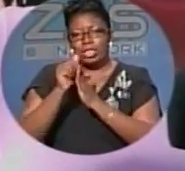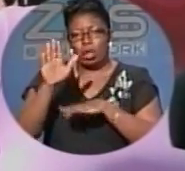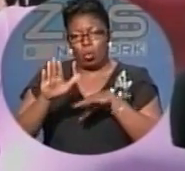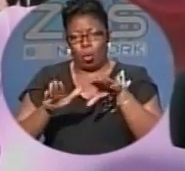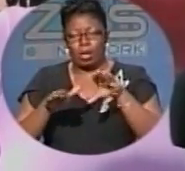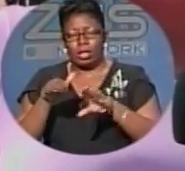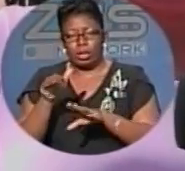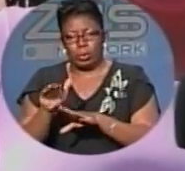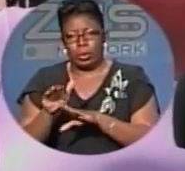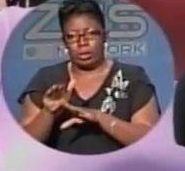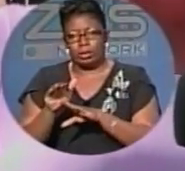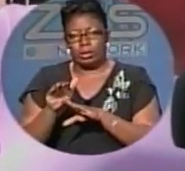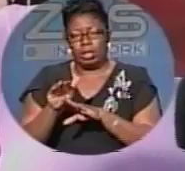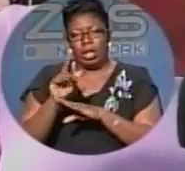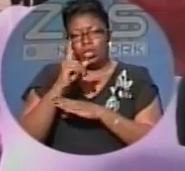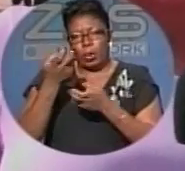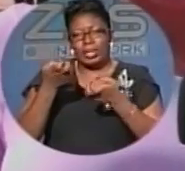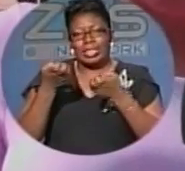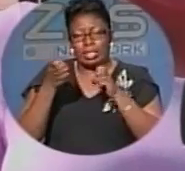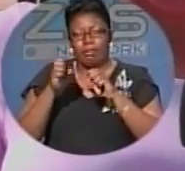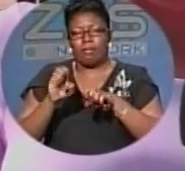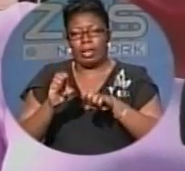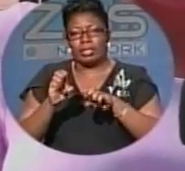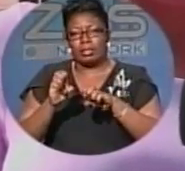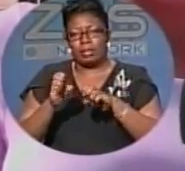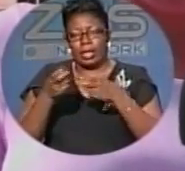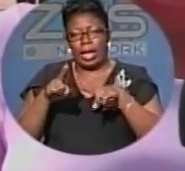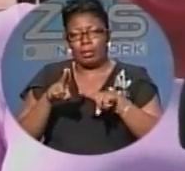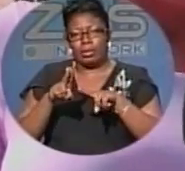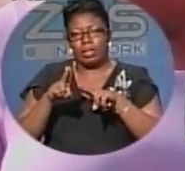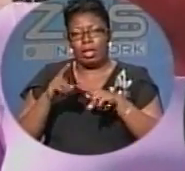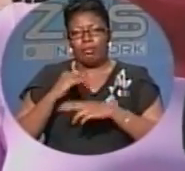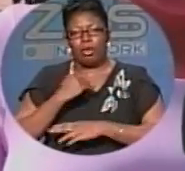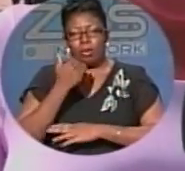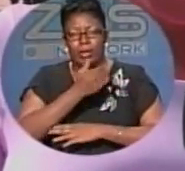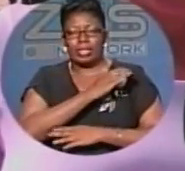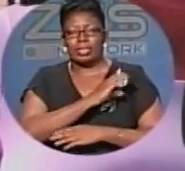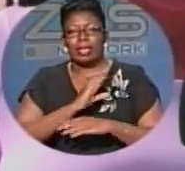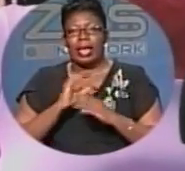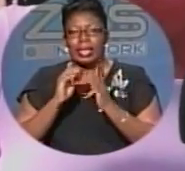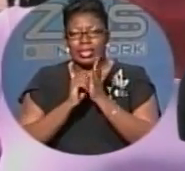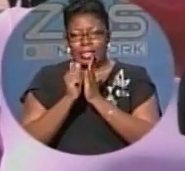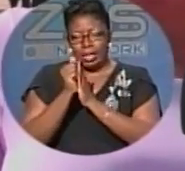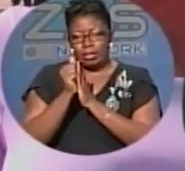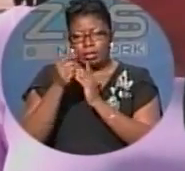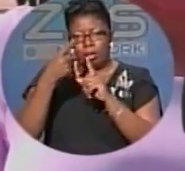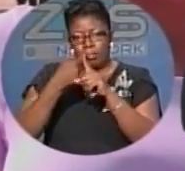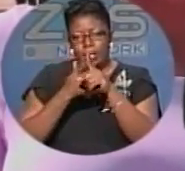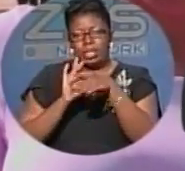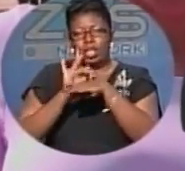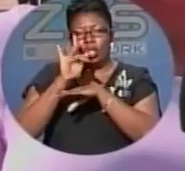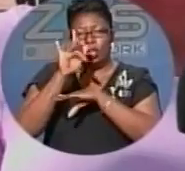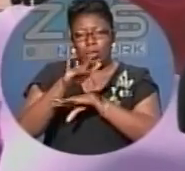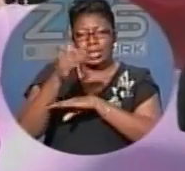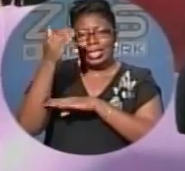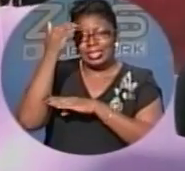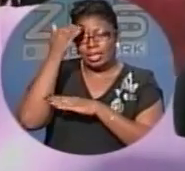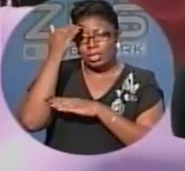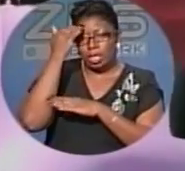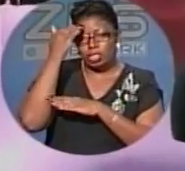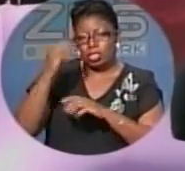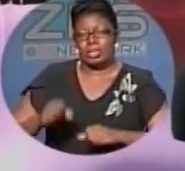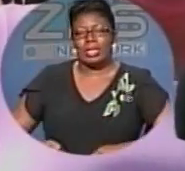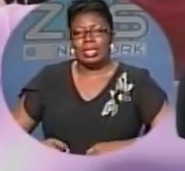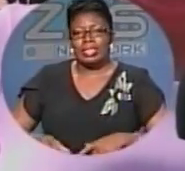one of the many events held during Breast Cancer Awareness Month. Remember, early detection saves lives. If